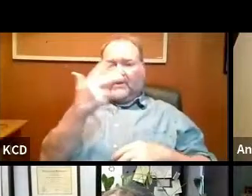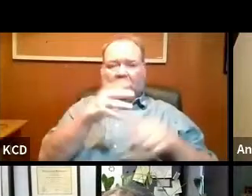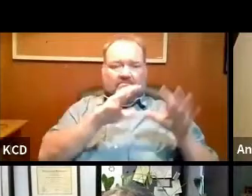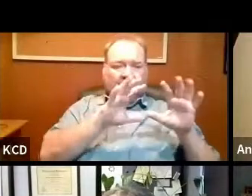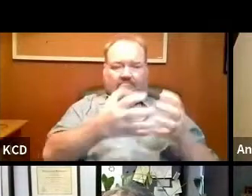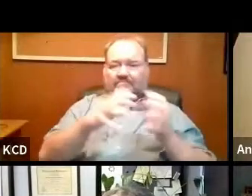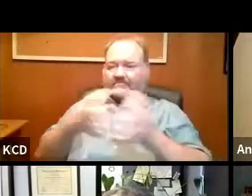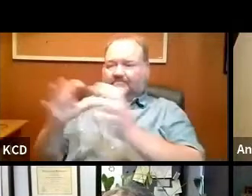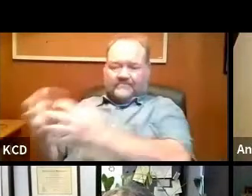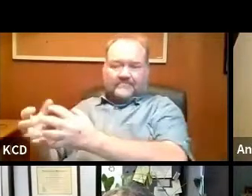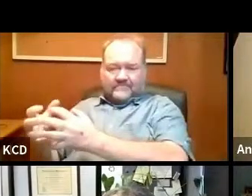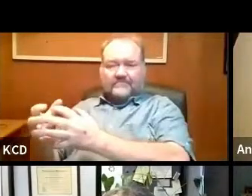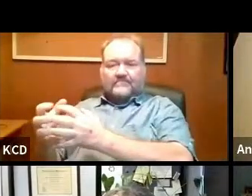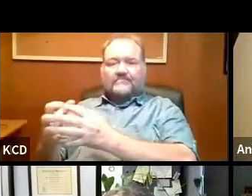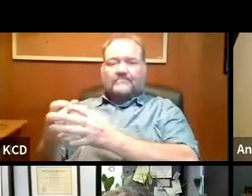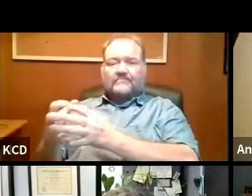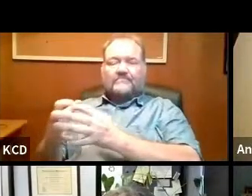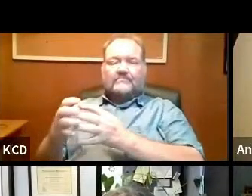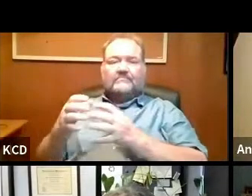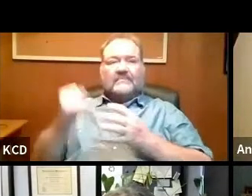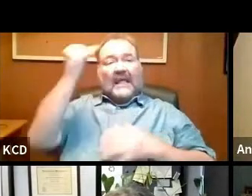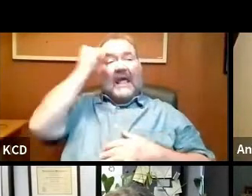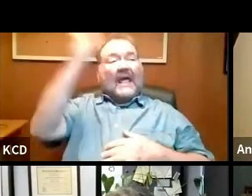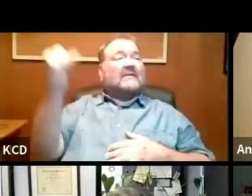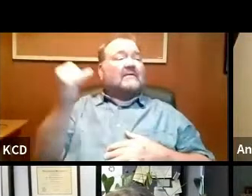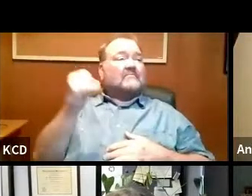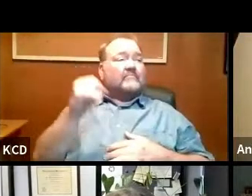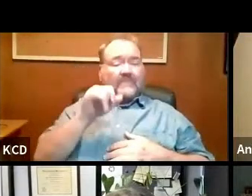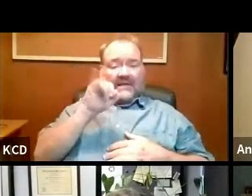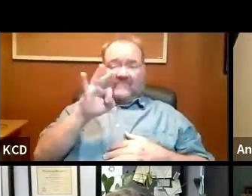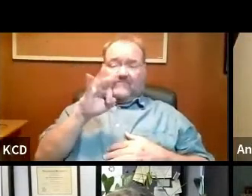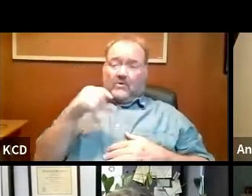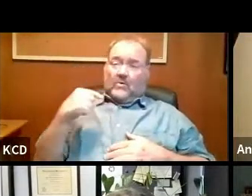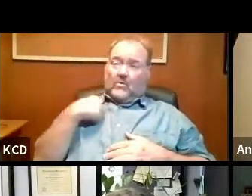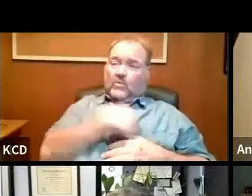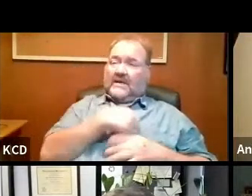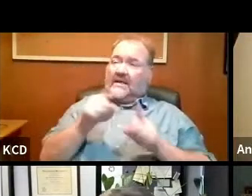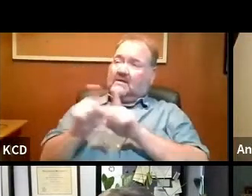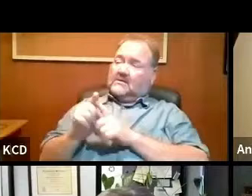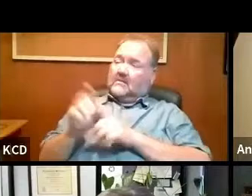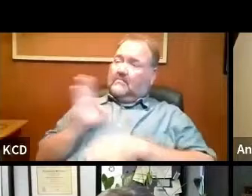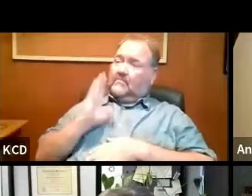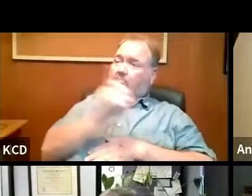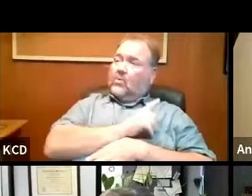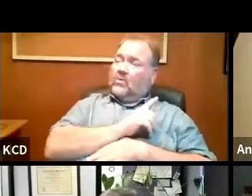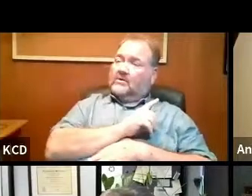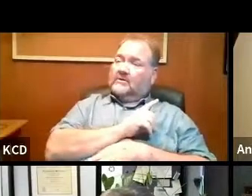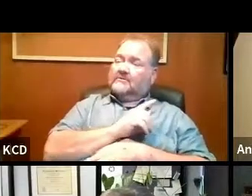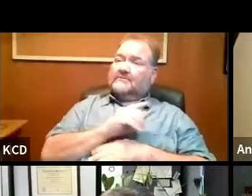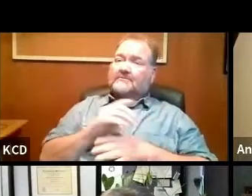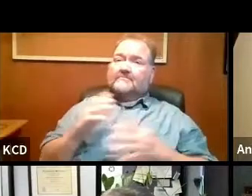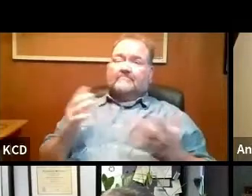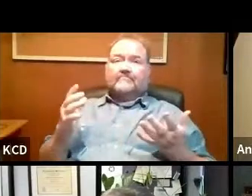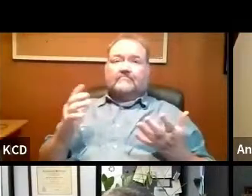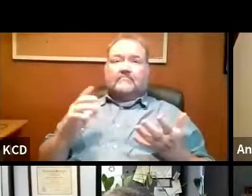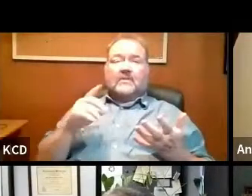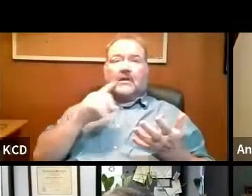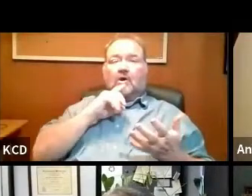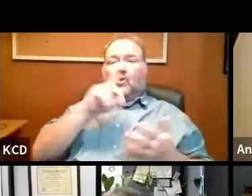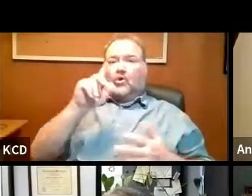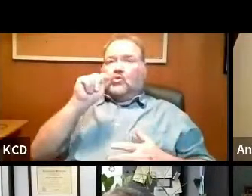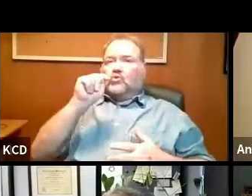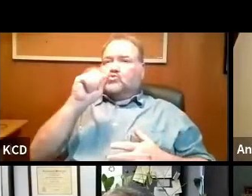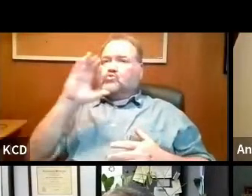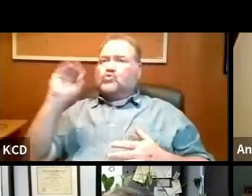And the idea would be that if we as a board just dramatically are over conservative